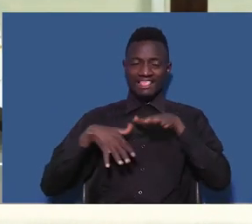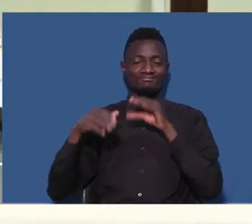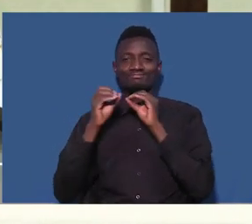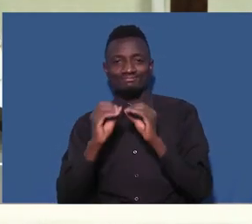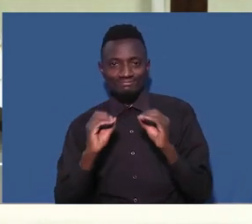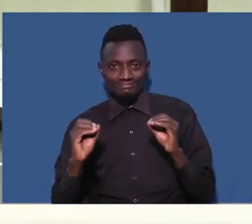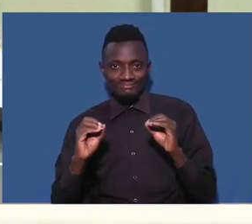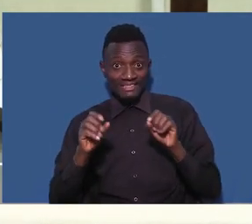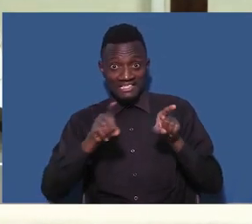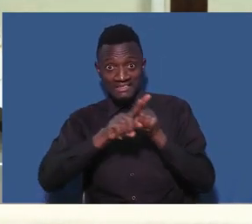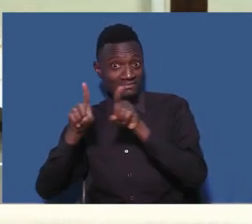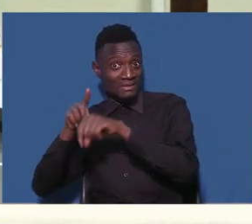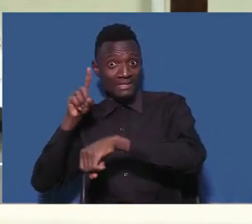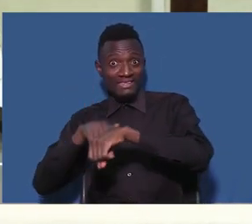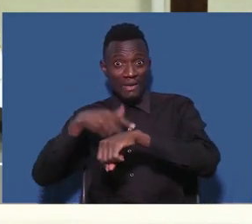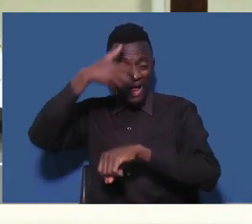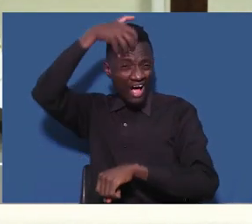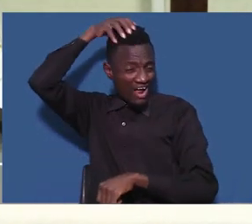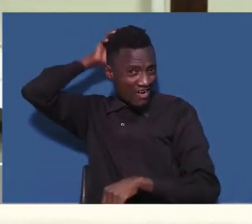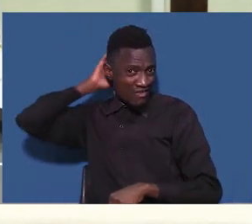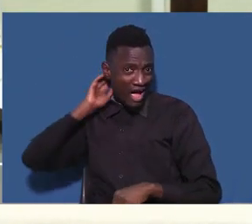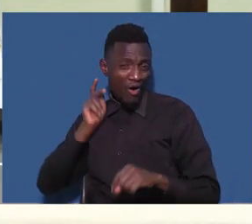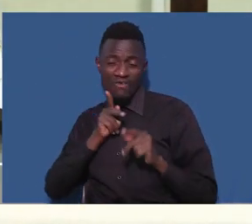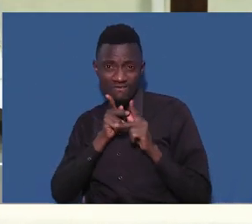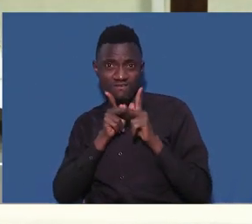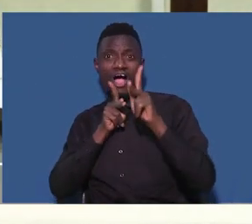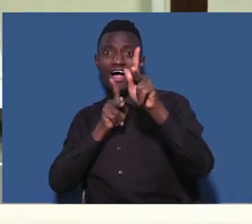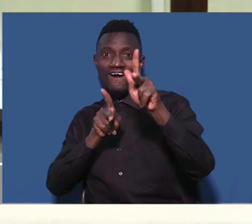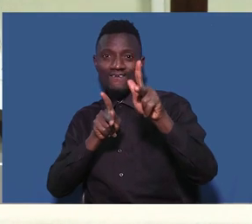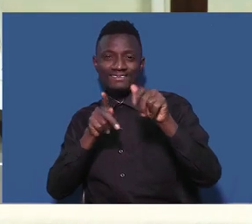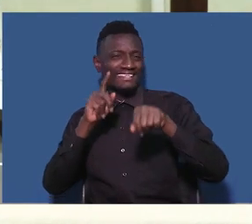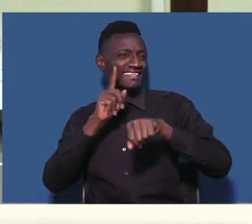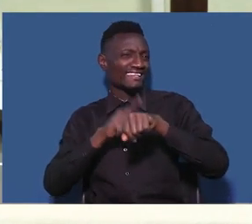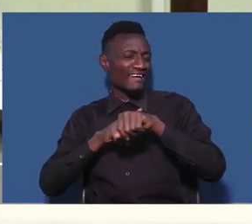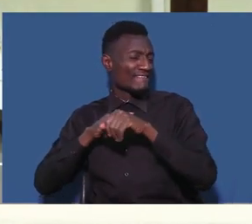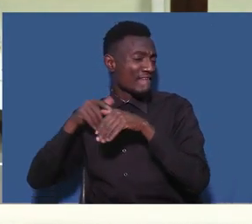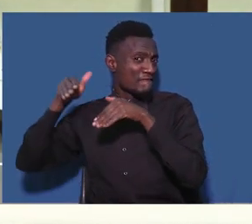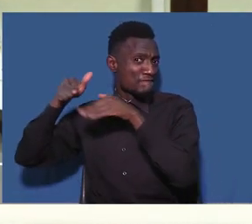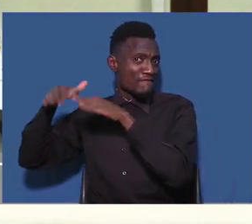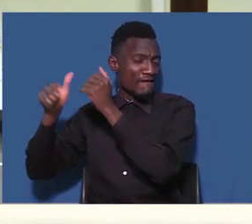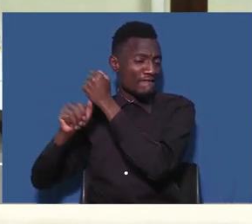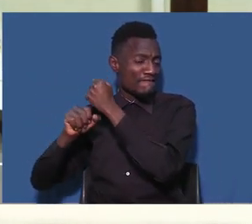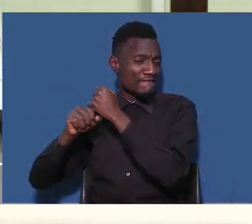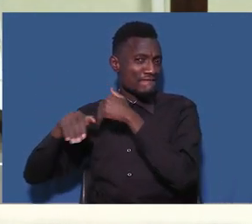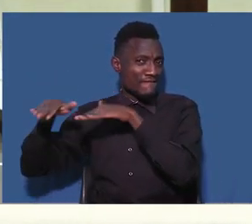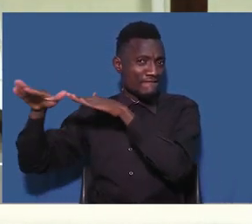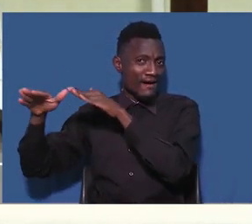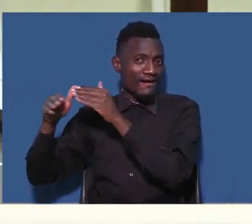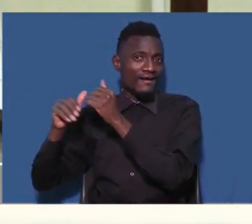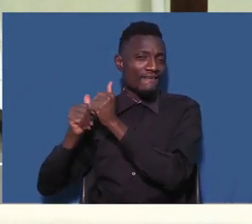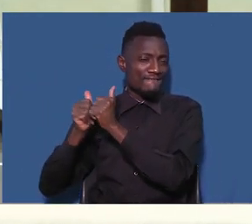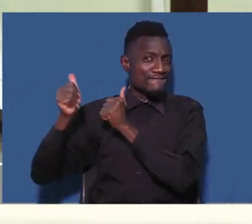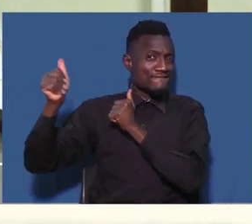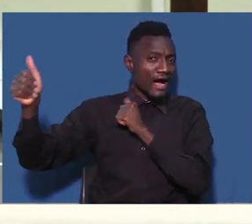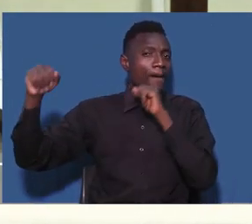you will be able to tell miles away that there's a lion in the area. Today, join me as we look